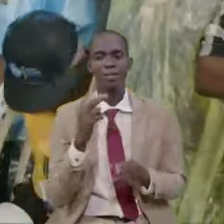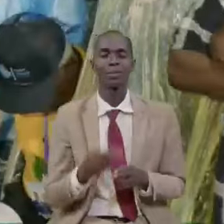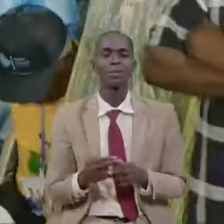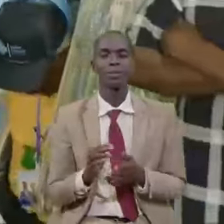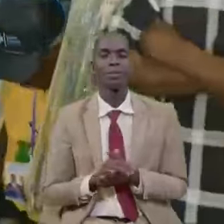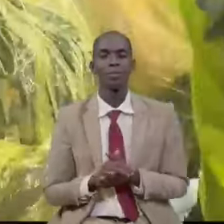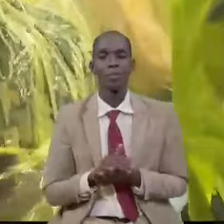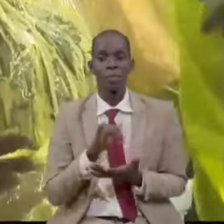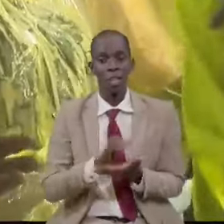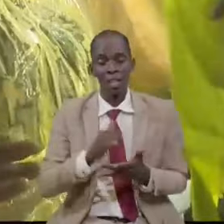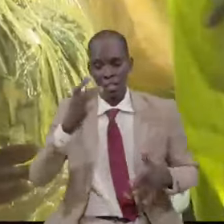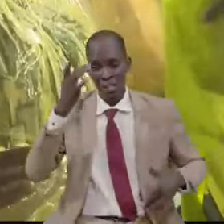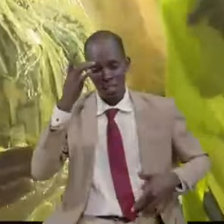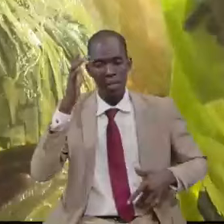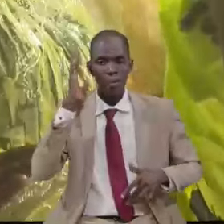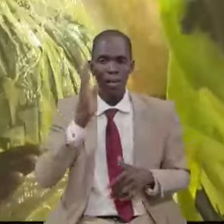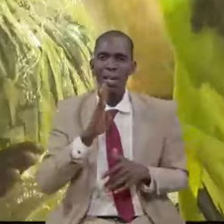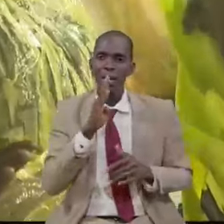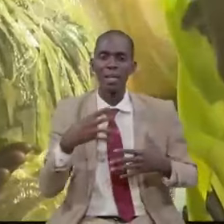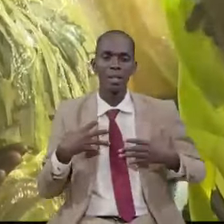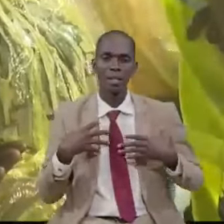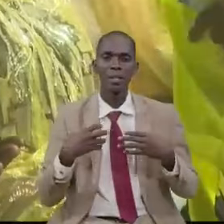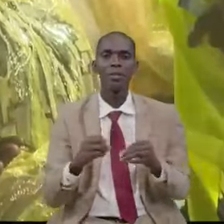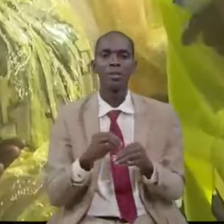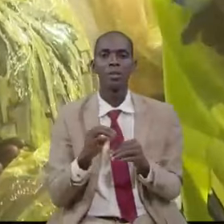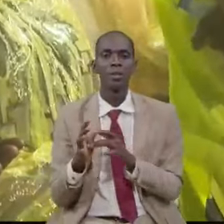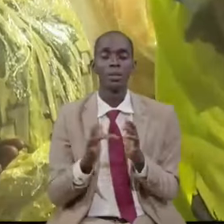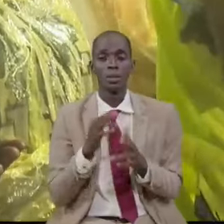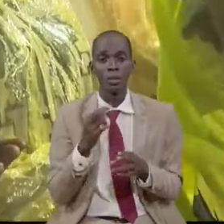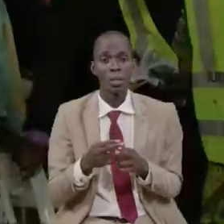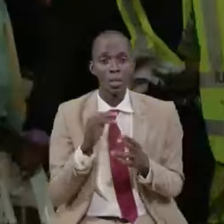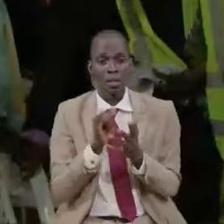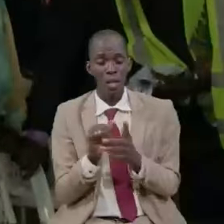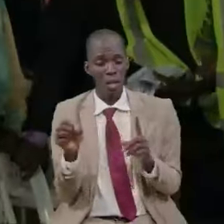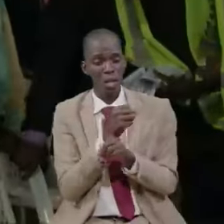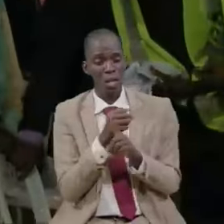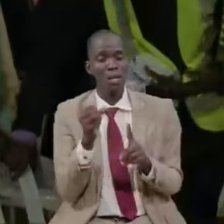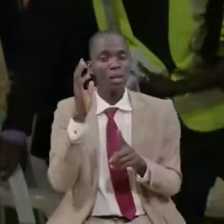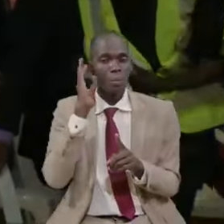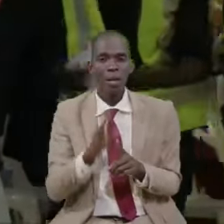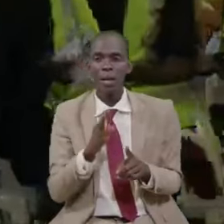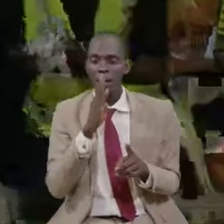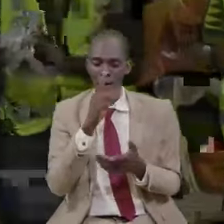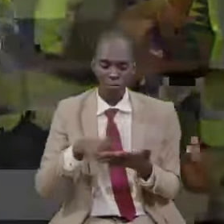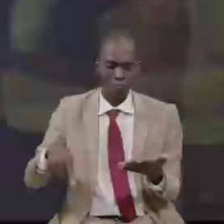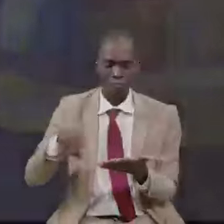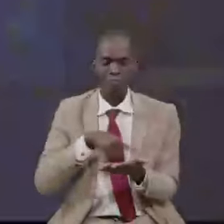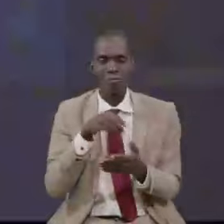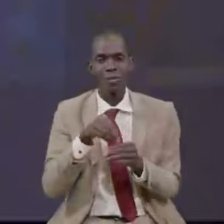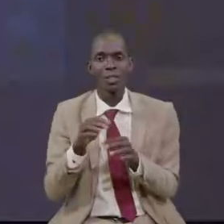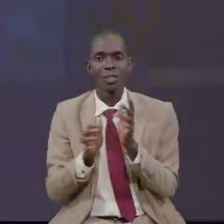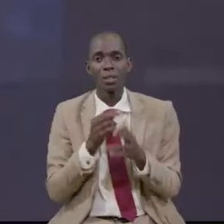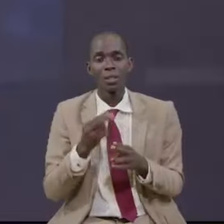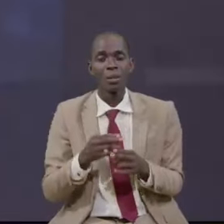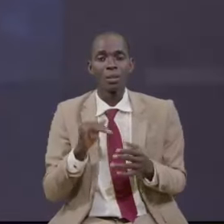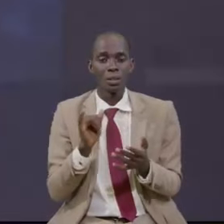be healed. That attack will be canceled. That affliction what come of